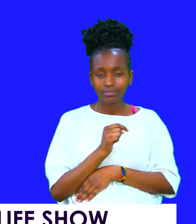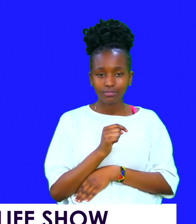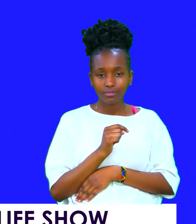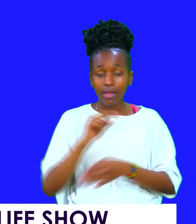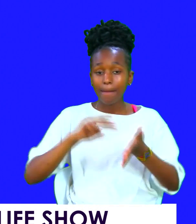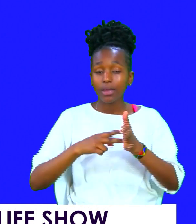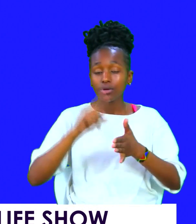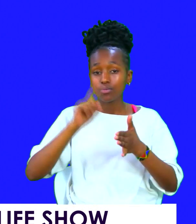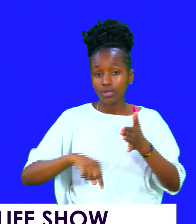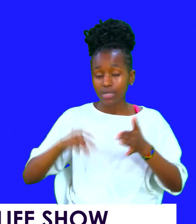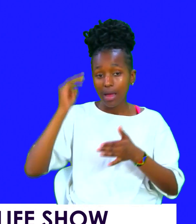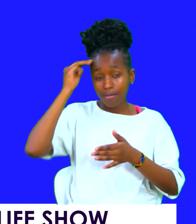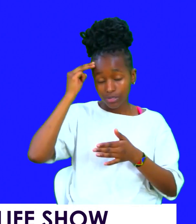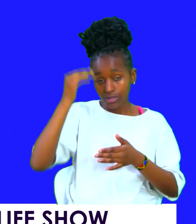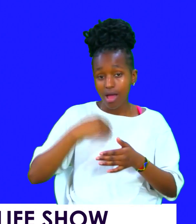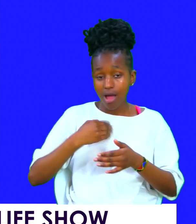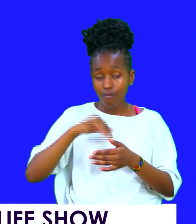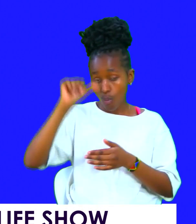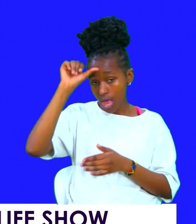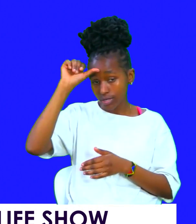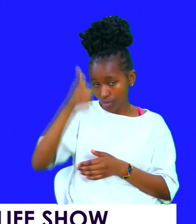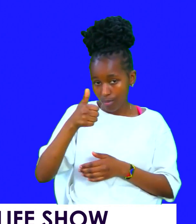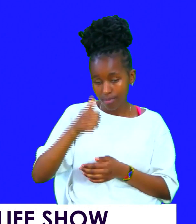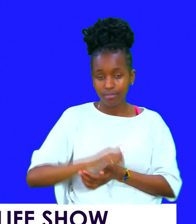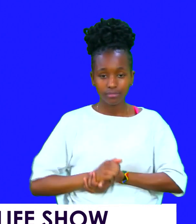Brains obtain wisdom.